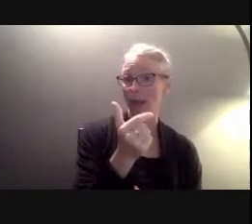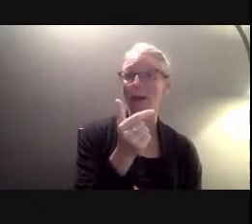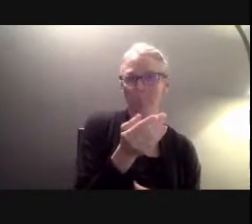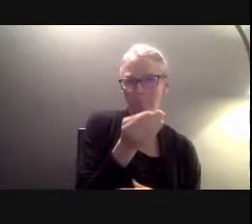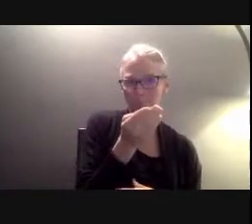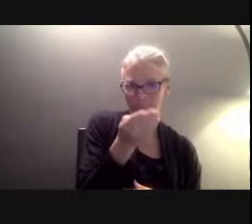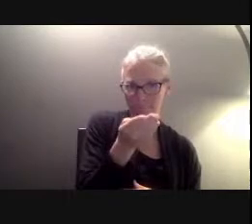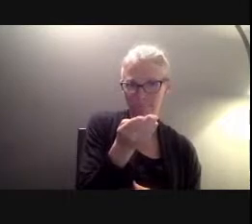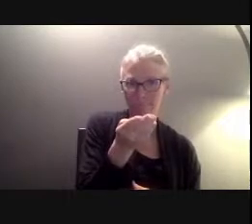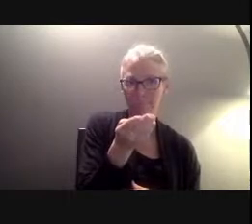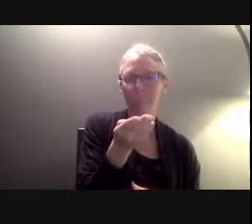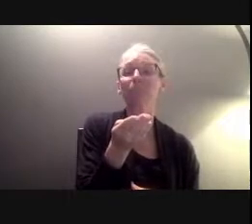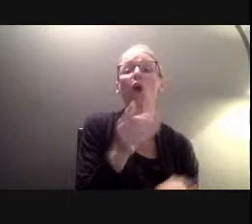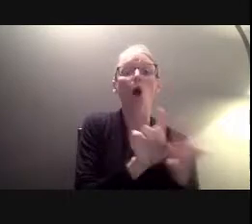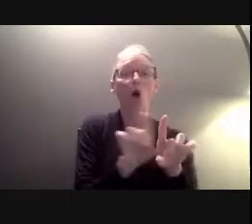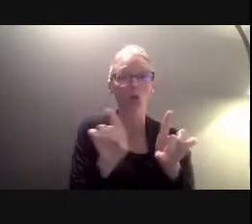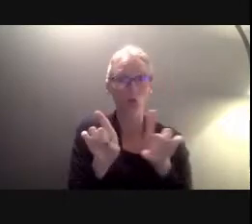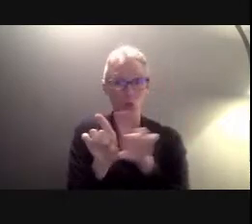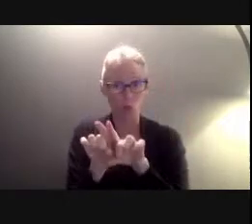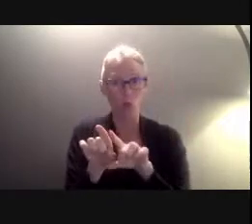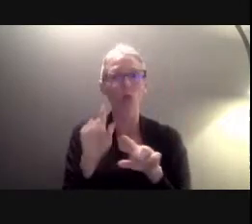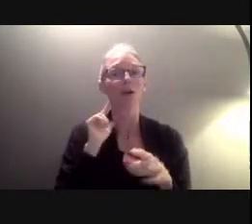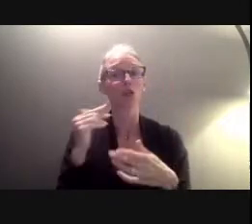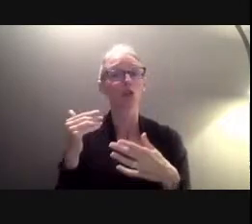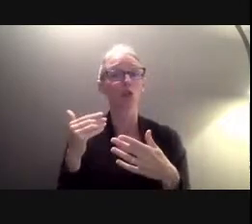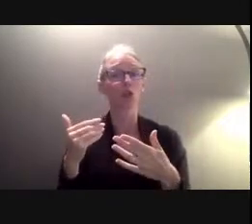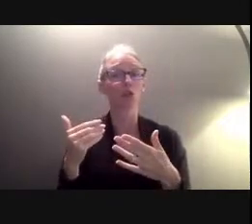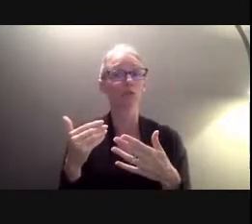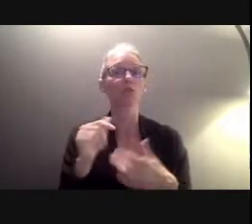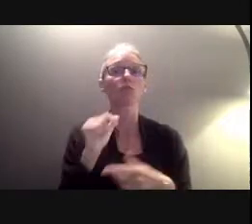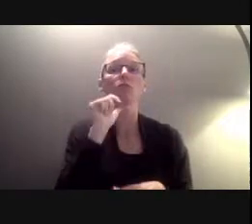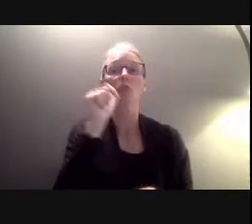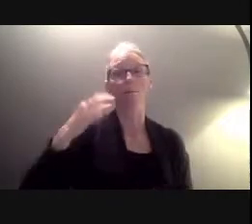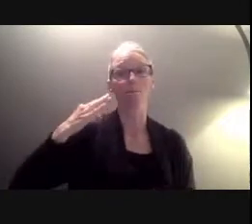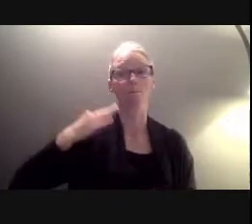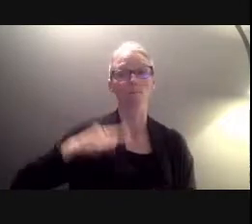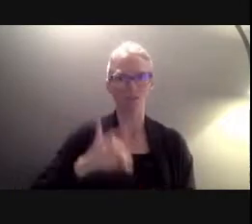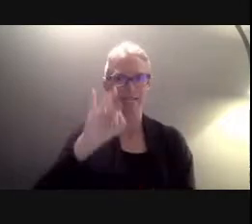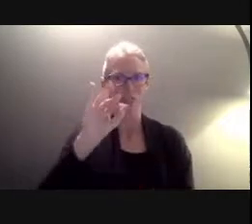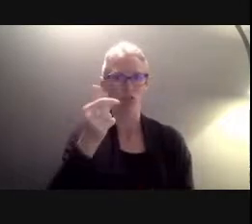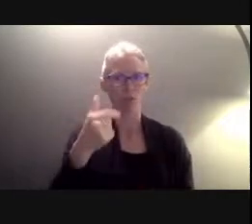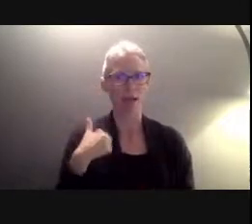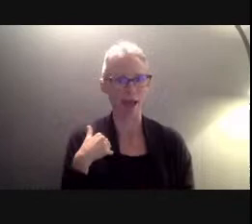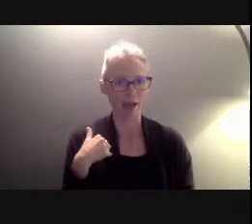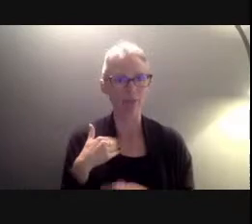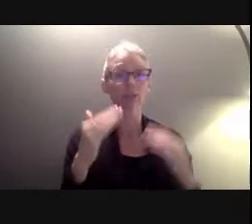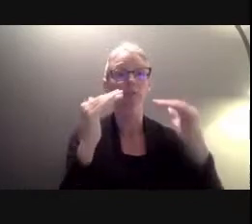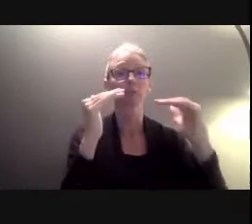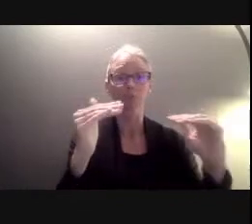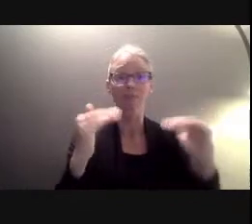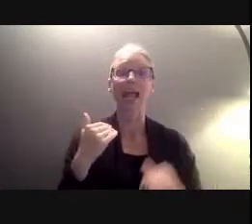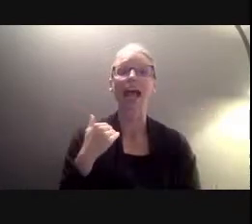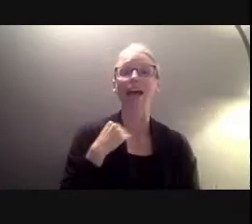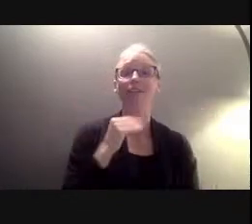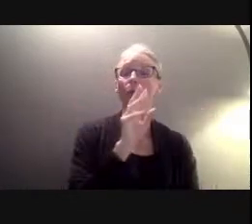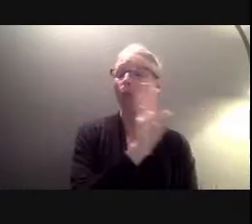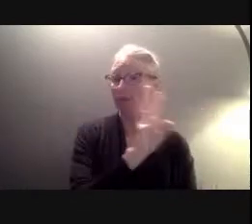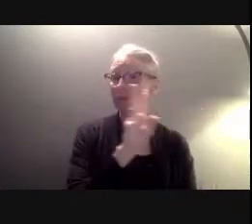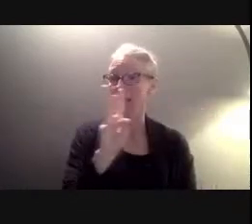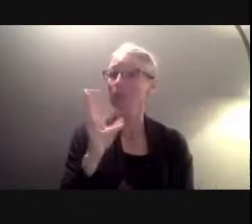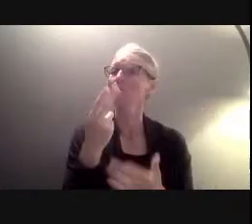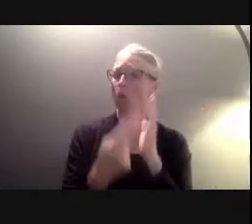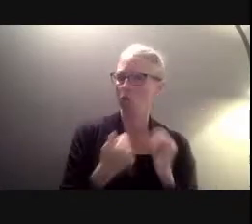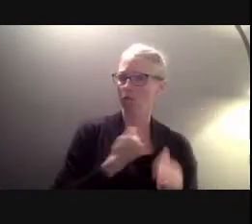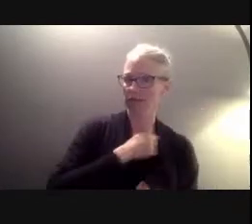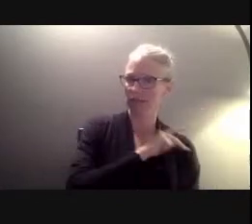also my new nonprofit, Everybody on Trails. You're also welcome to go to my website for both of those, or contact